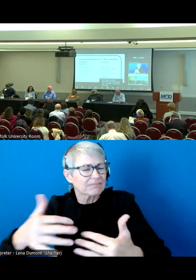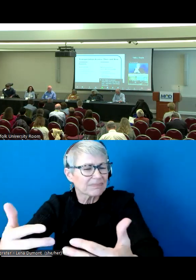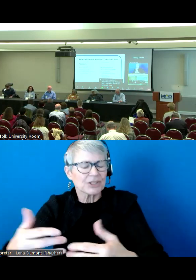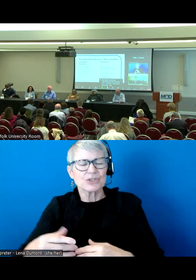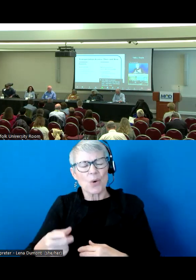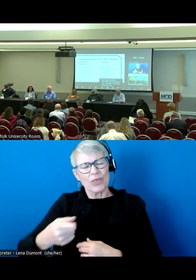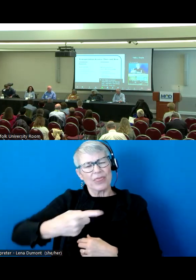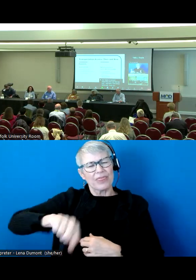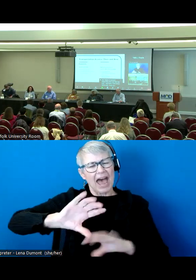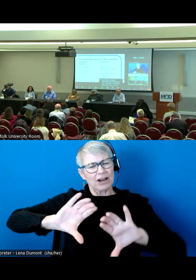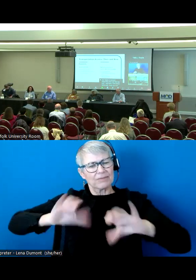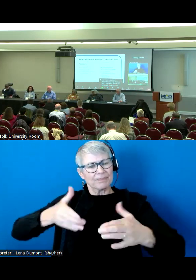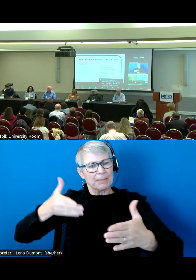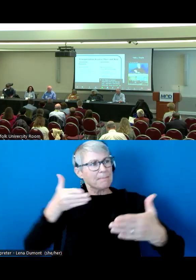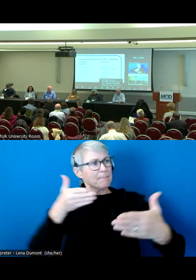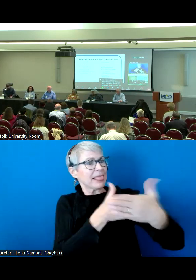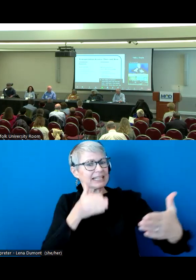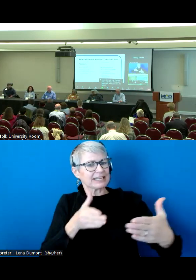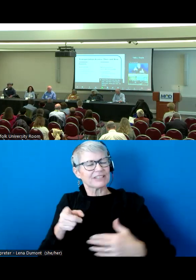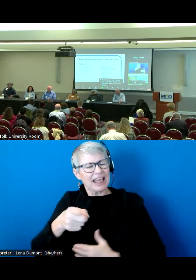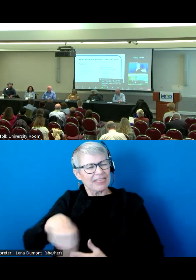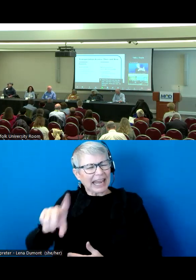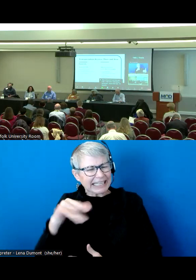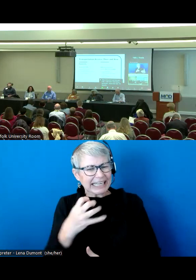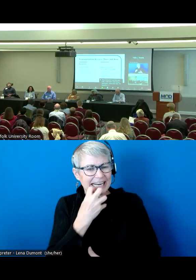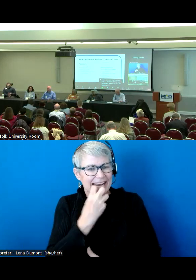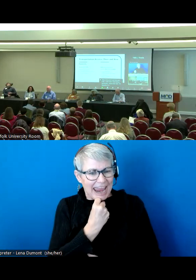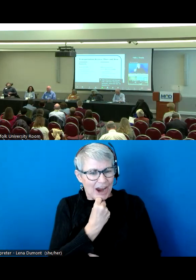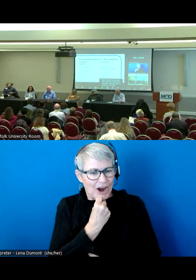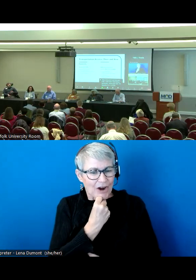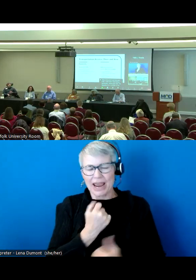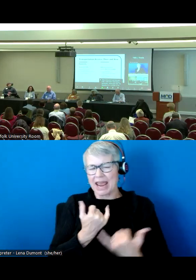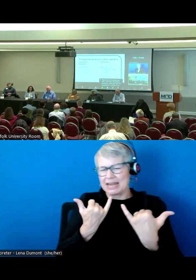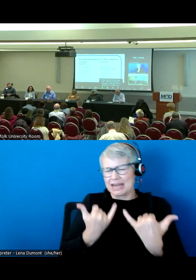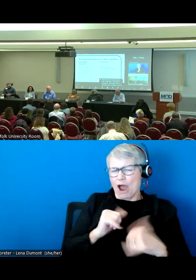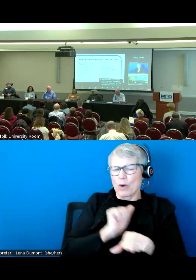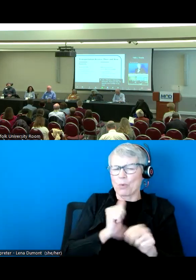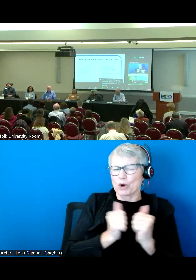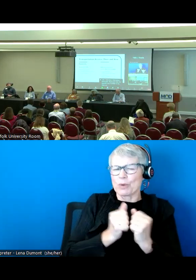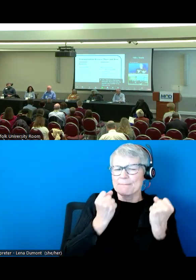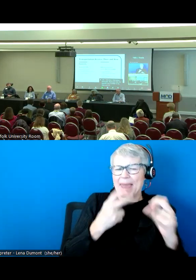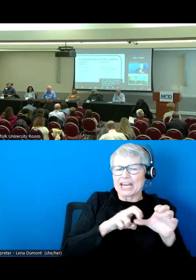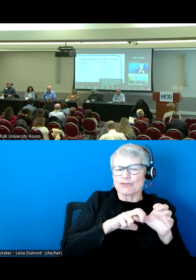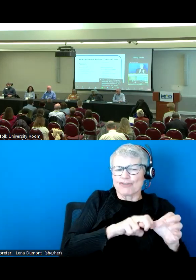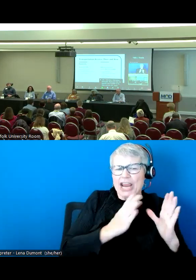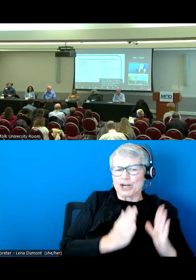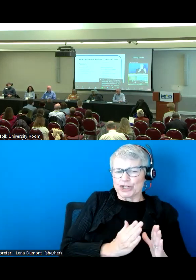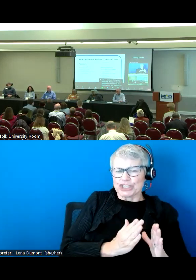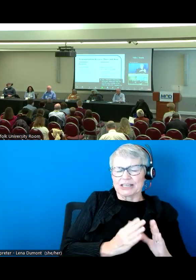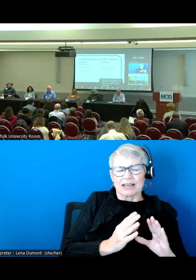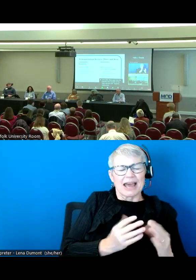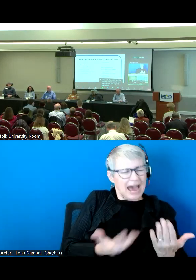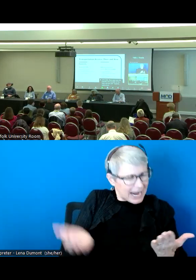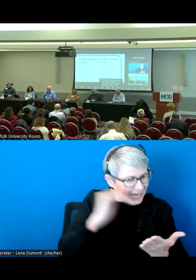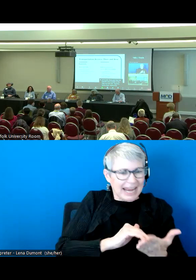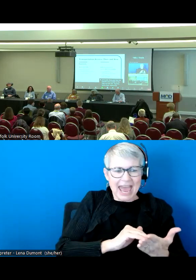the plaintiffs, and a number of the writers we work with regularly, having those relationships